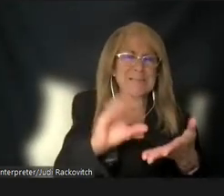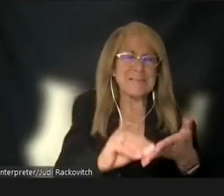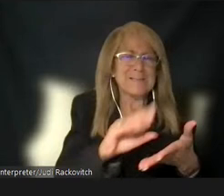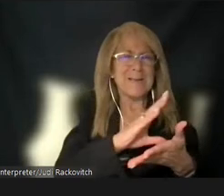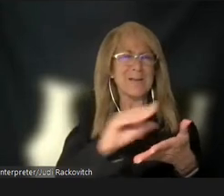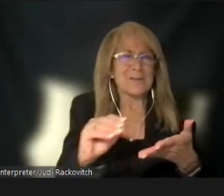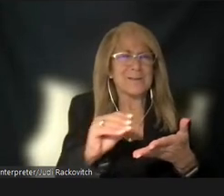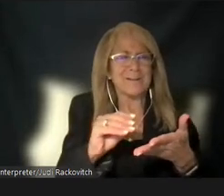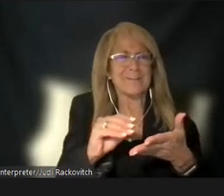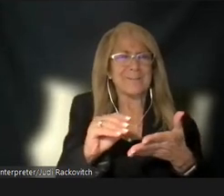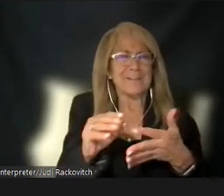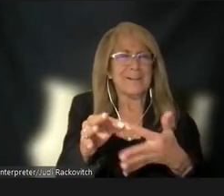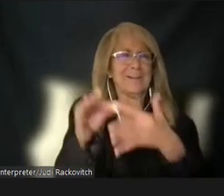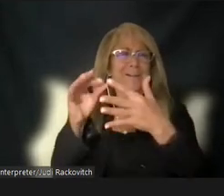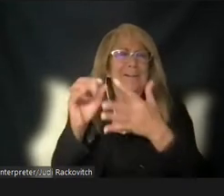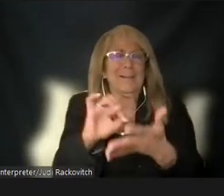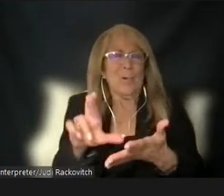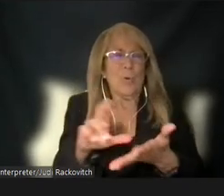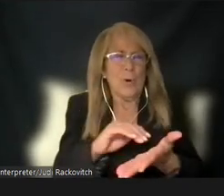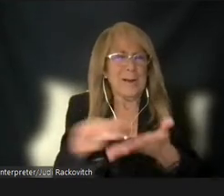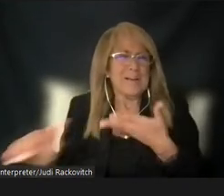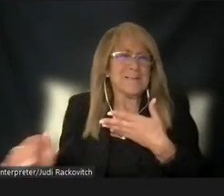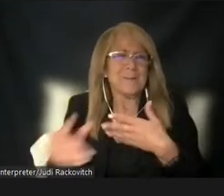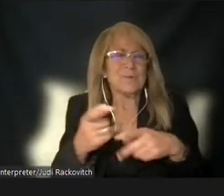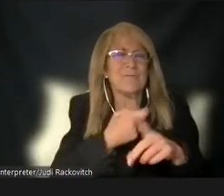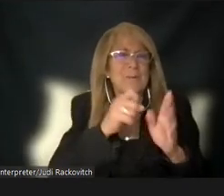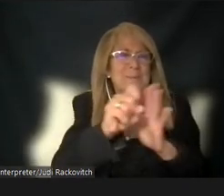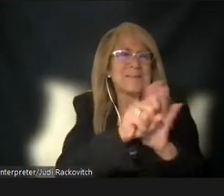the two mandated by the enabling state legislation.